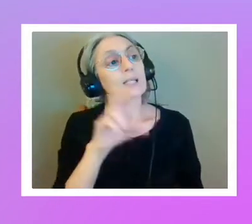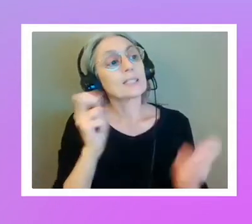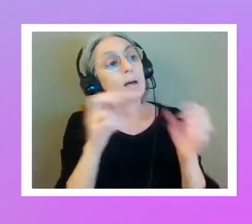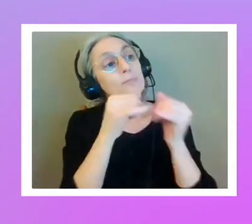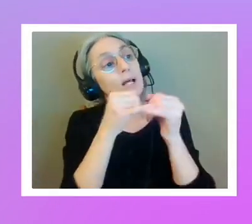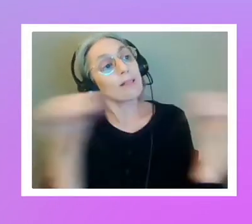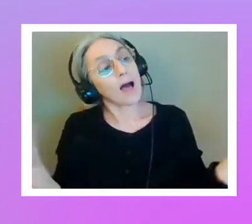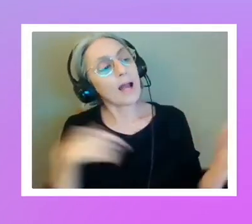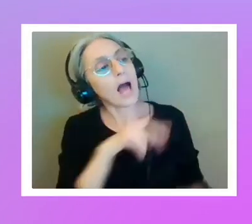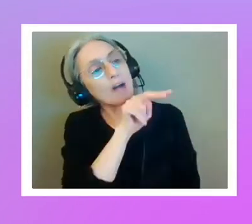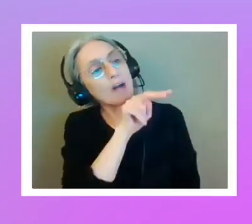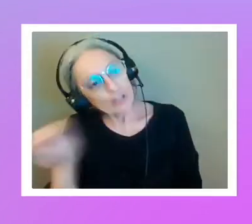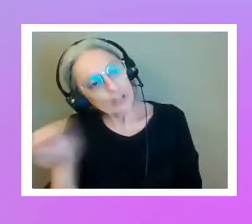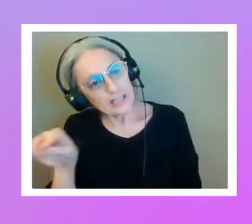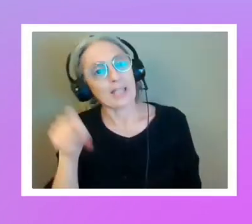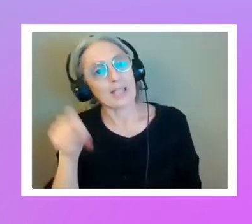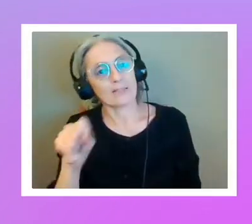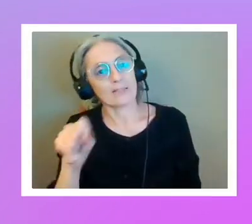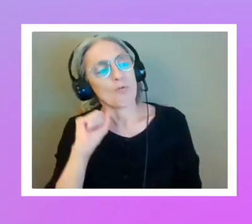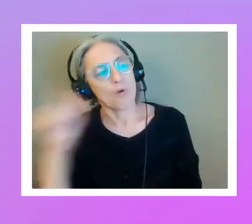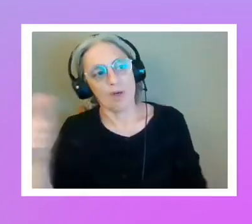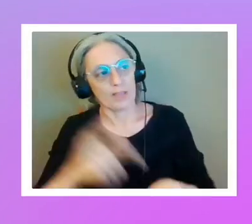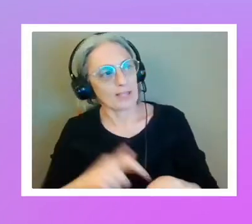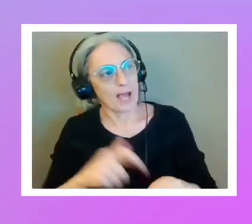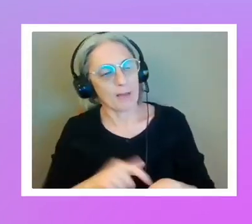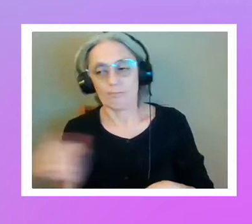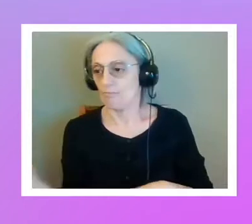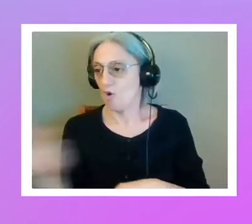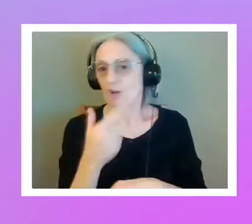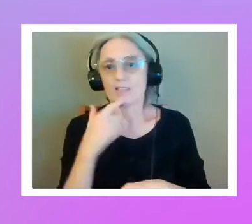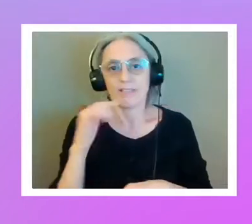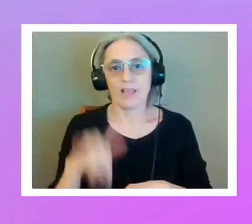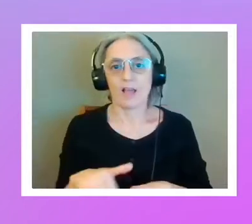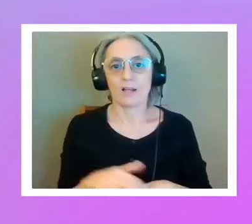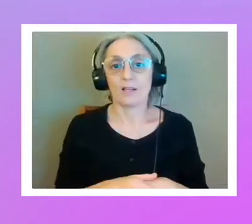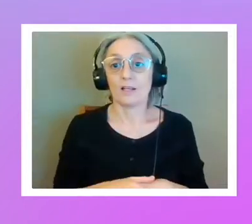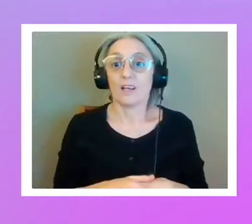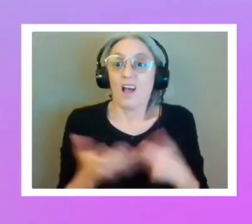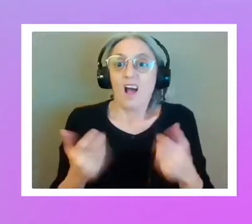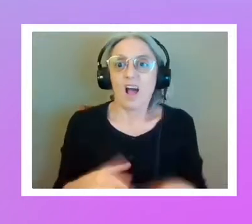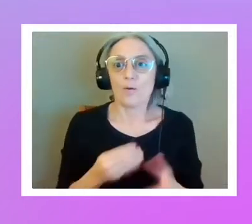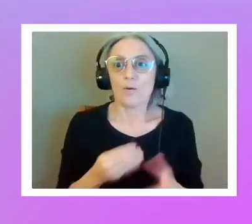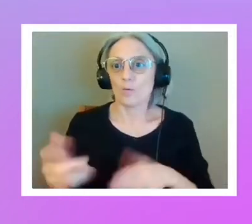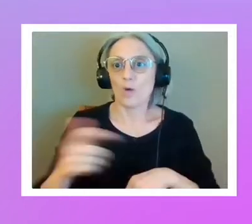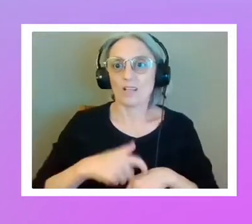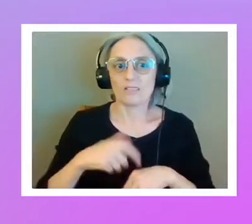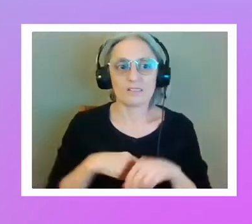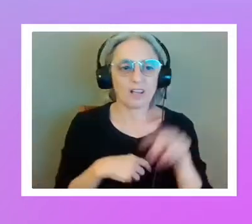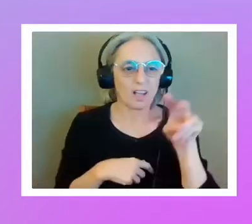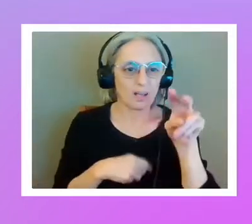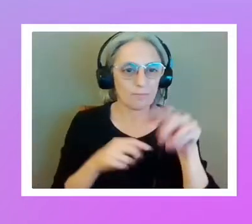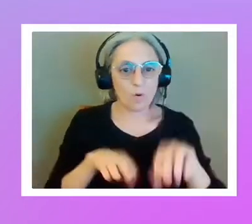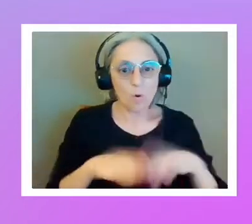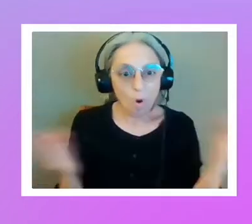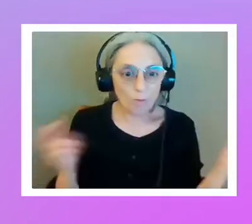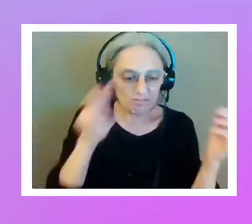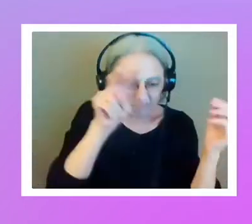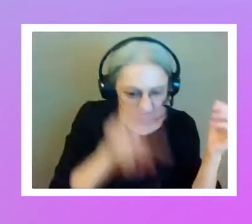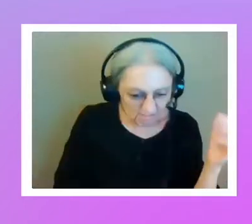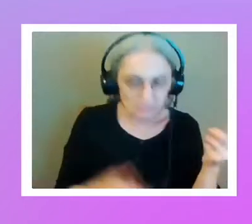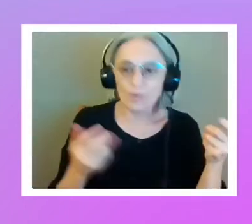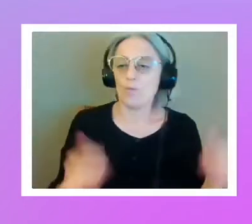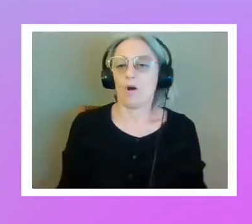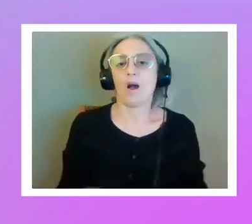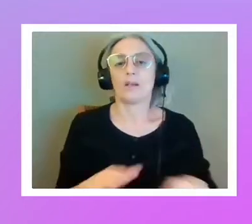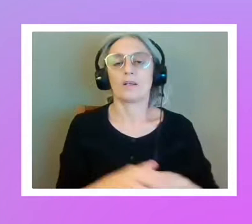line all the time because I don't want to waste my time. So they're listening. They're having their screen readers